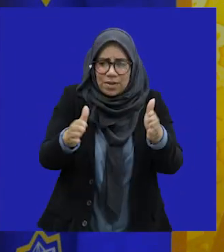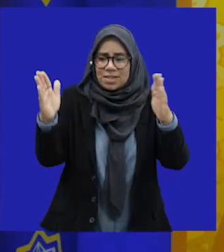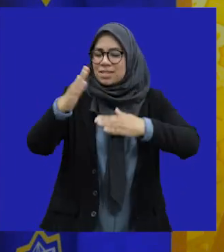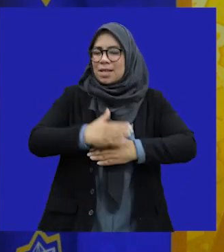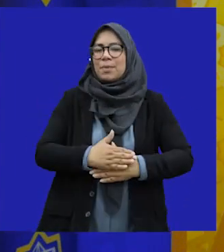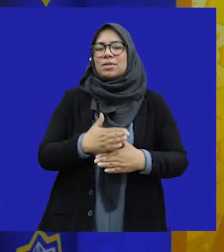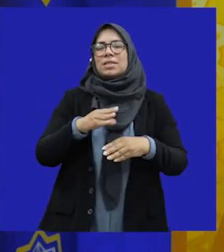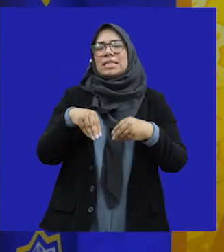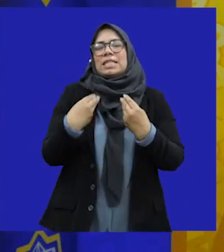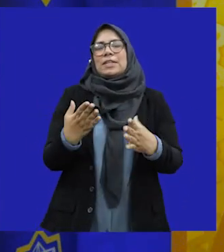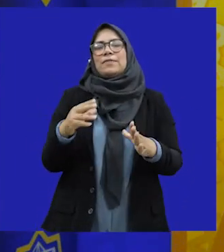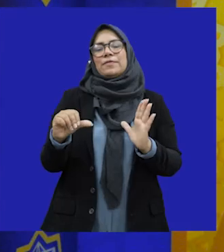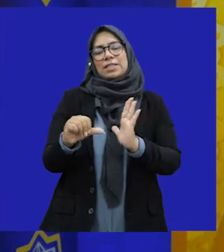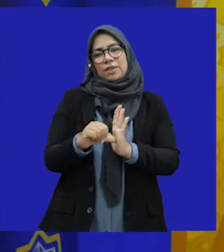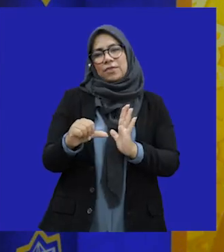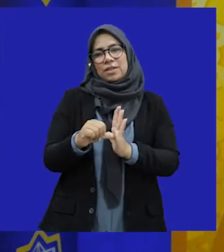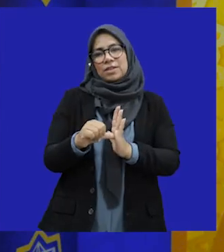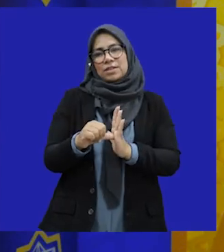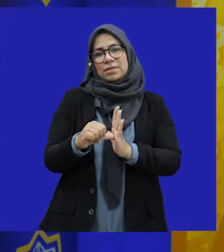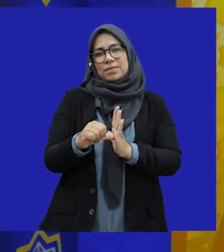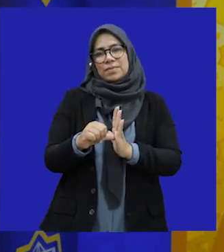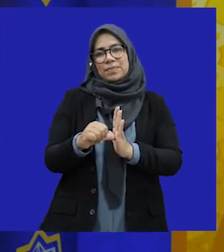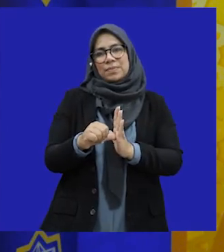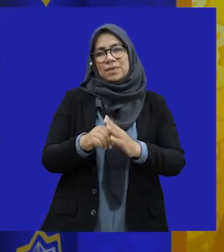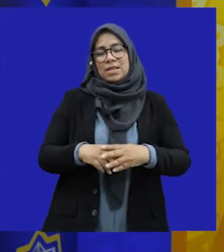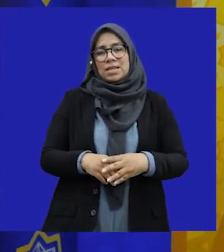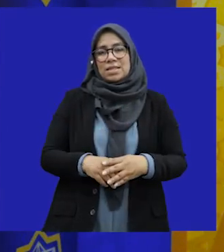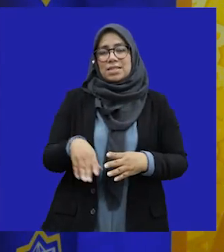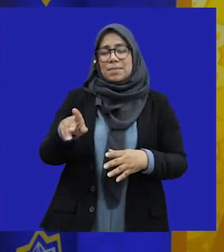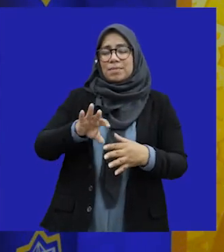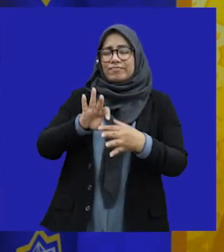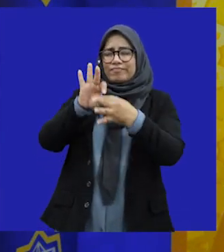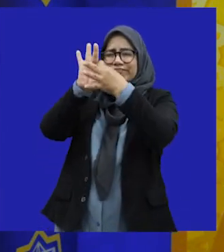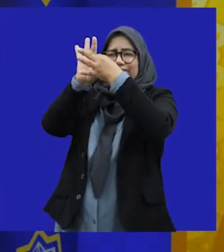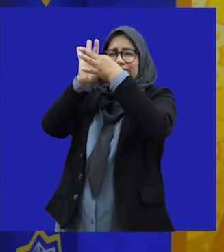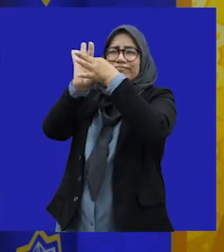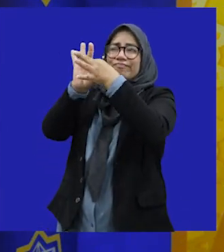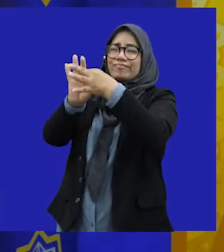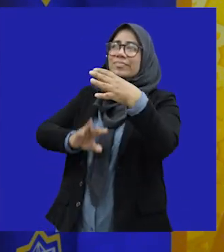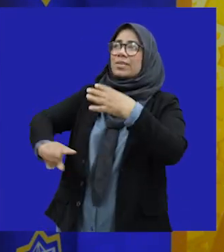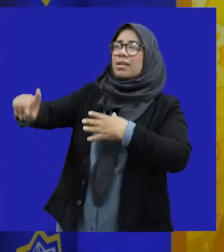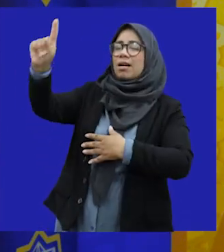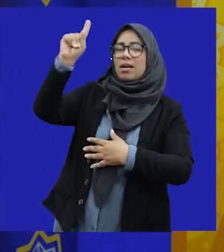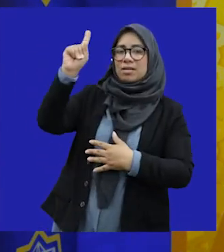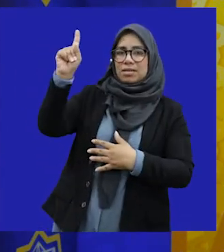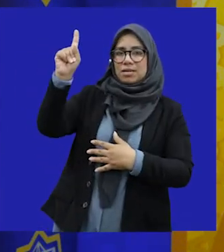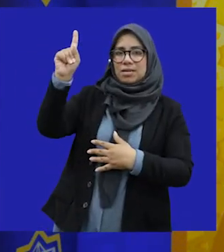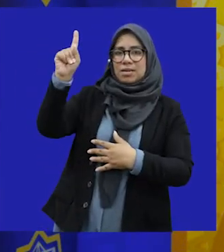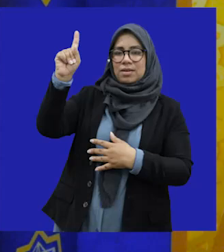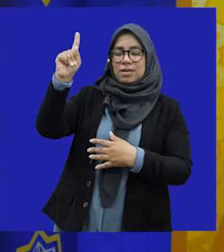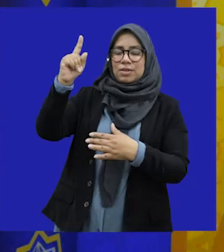having the intention of praying solely to Allah Azza wa Jal and not